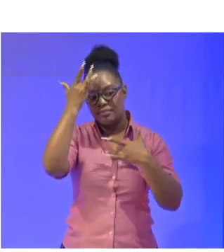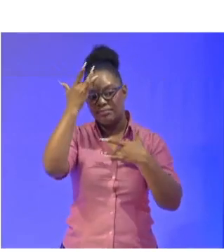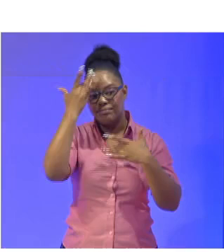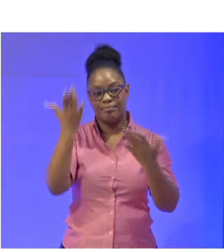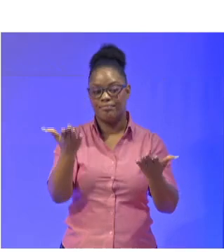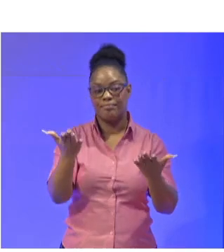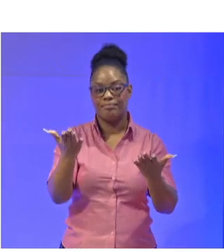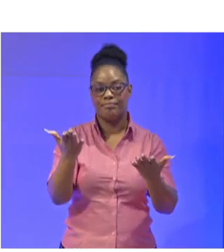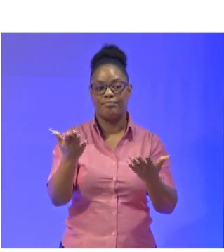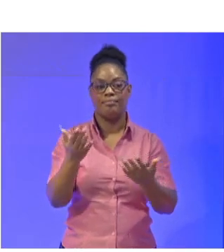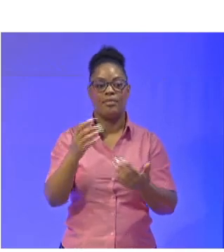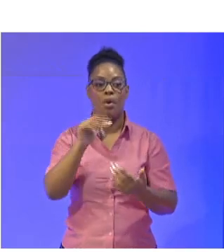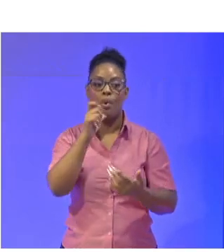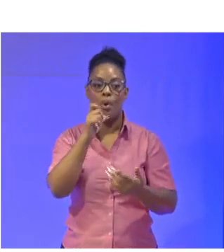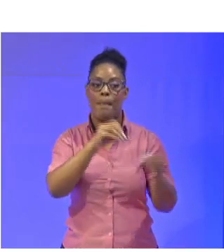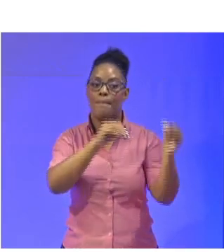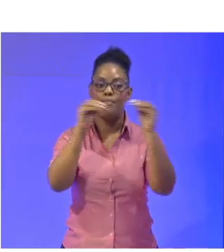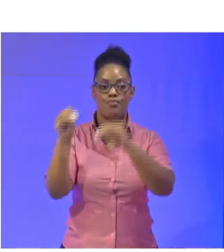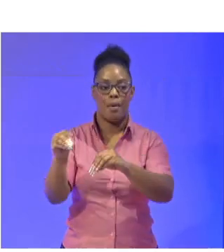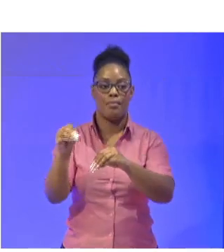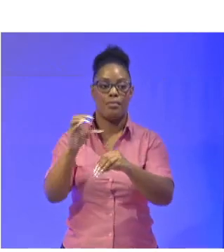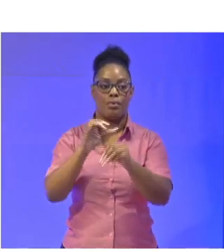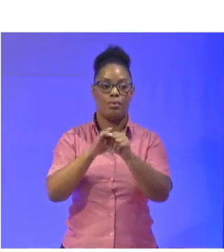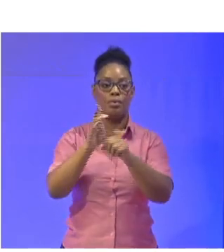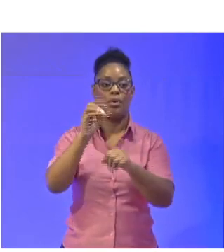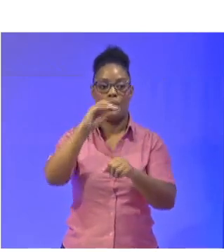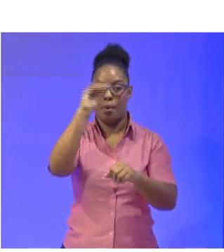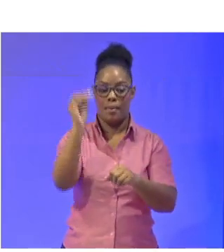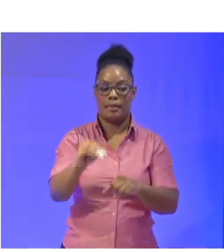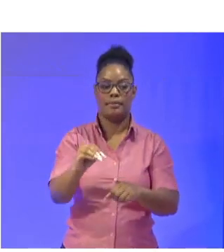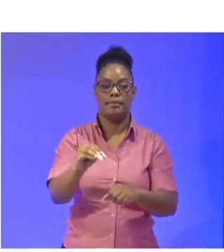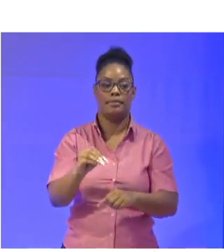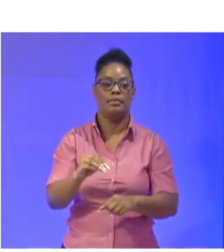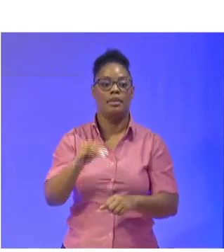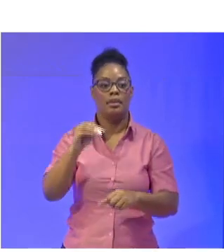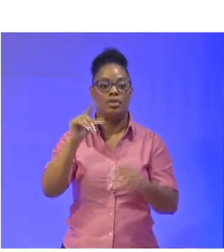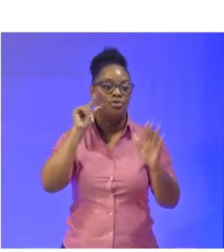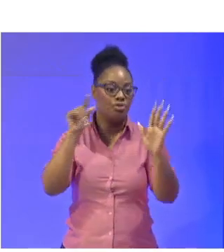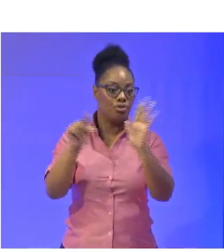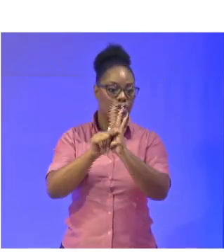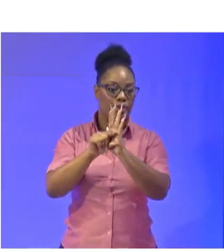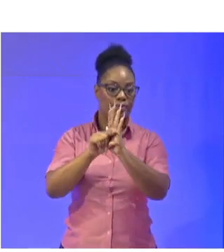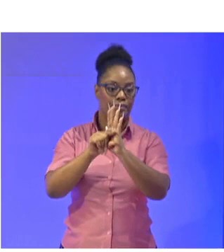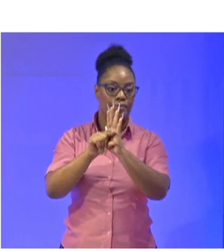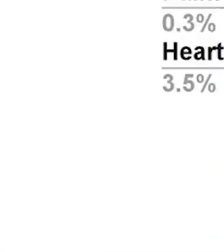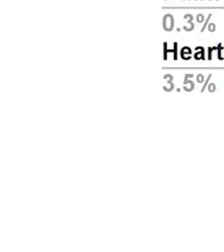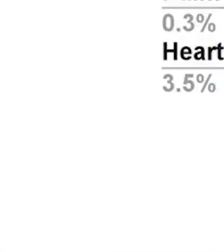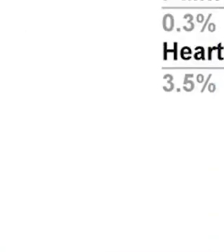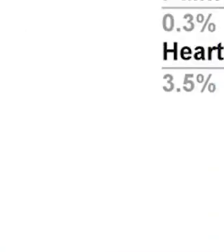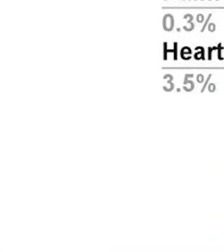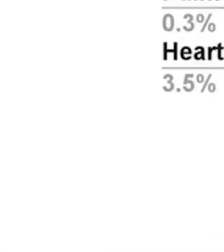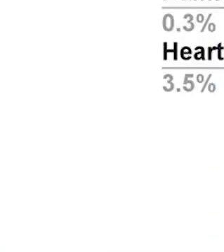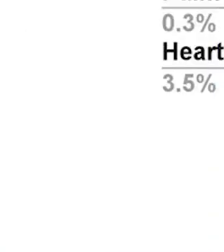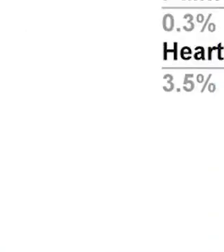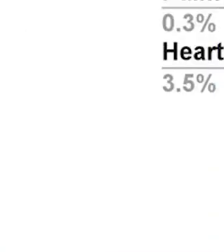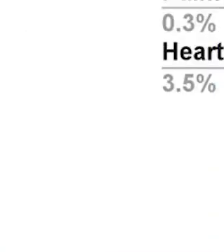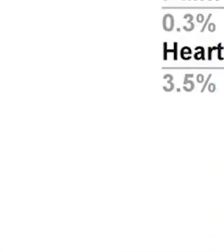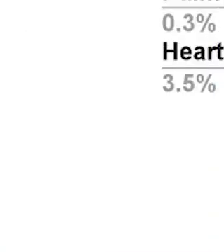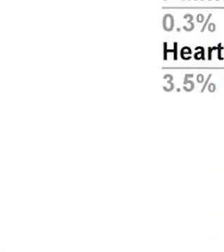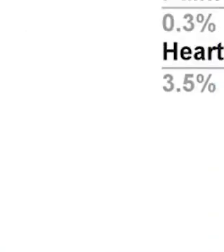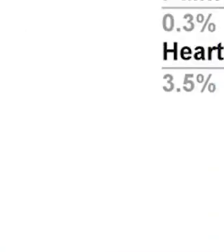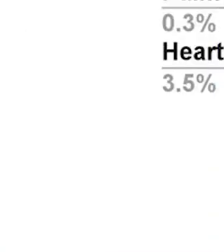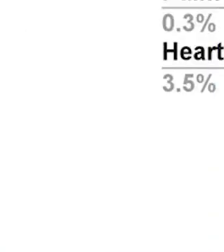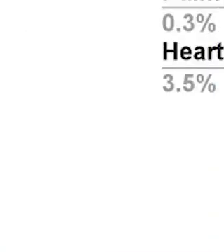transferred to facilities 0.1%. Next slide will show, if you could go forward, the comorbidities breakdown for